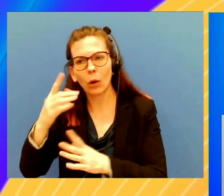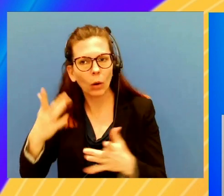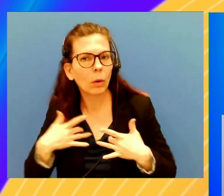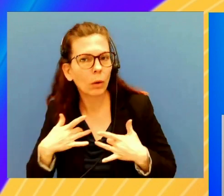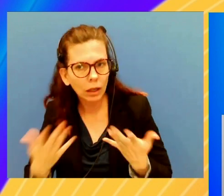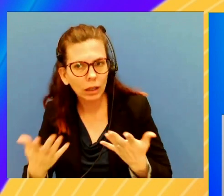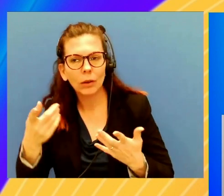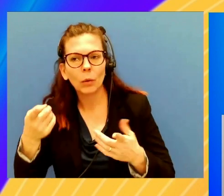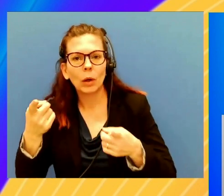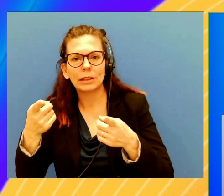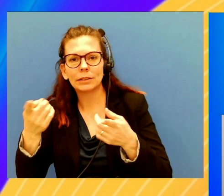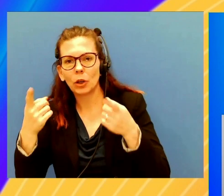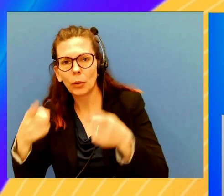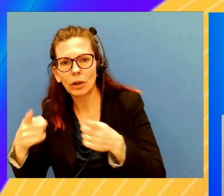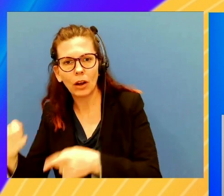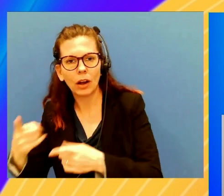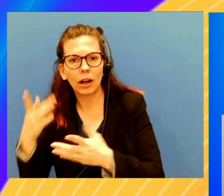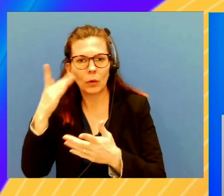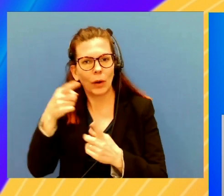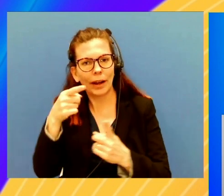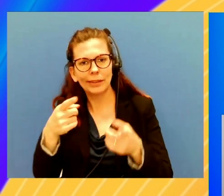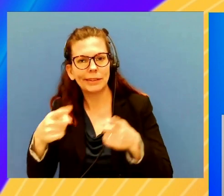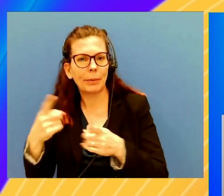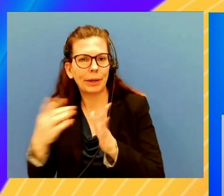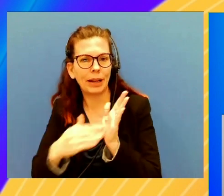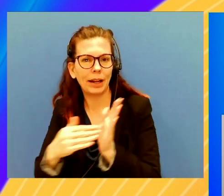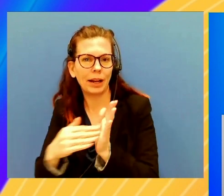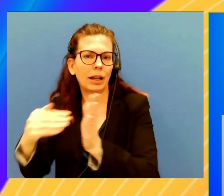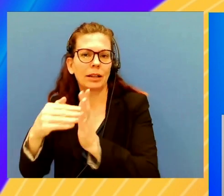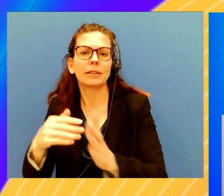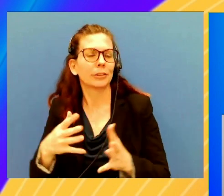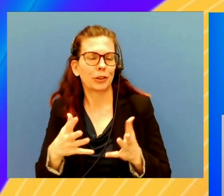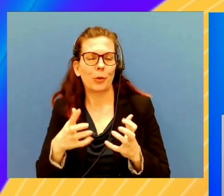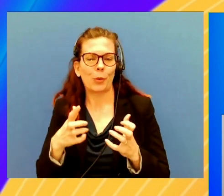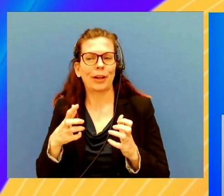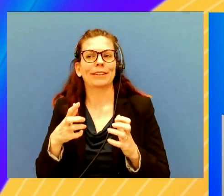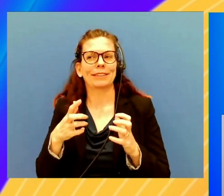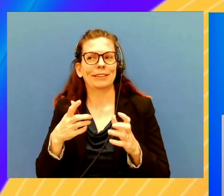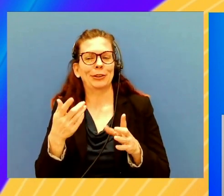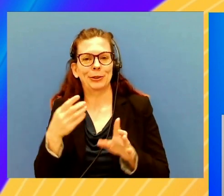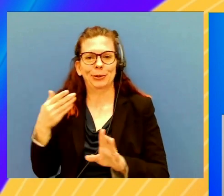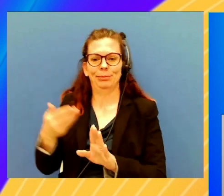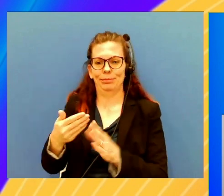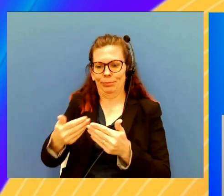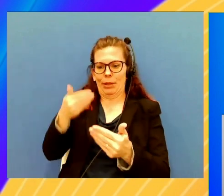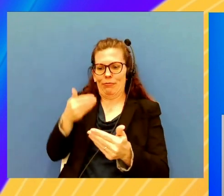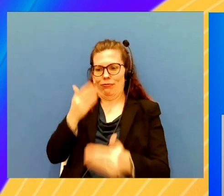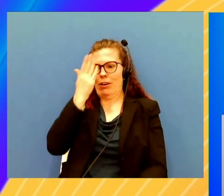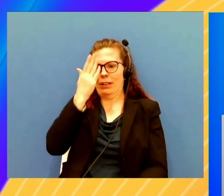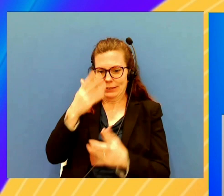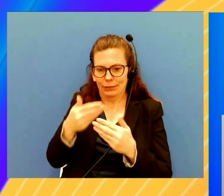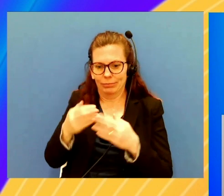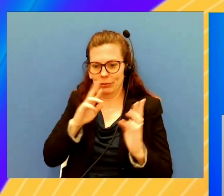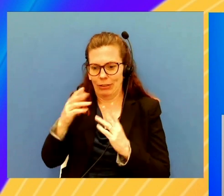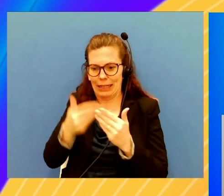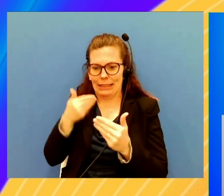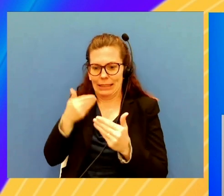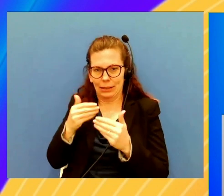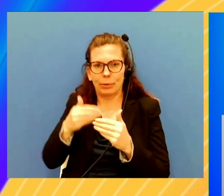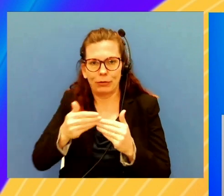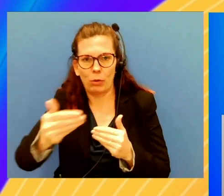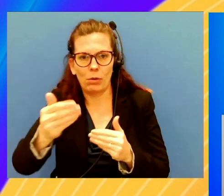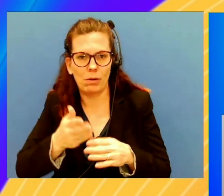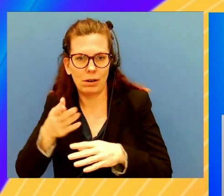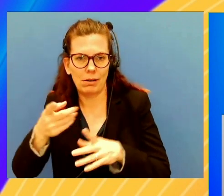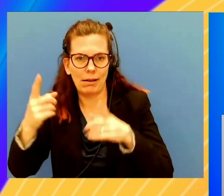is down, what's going on, right? So you want to be in front of things as an operations team, and you want to make sure